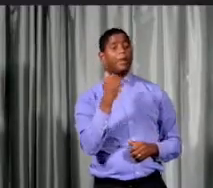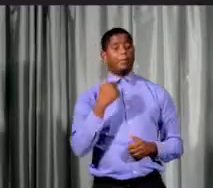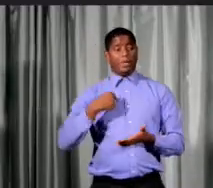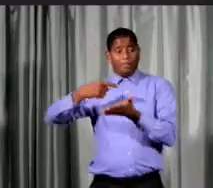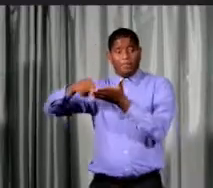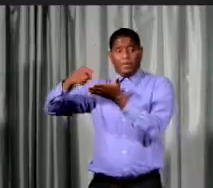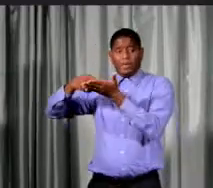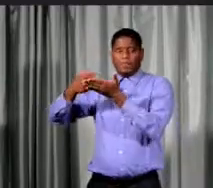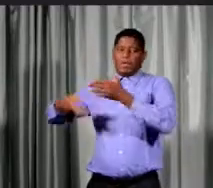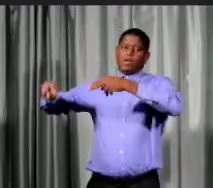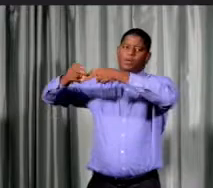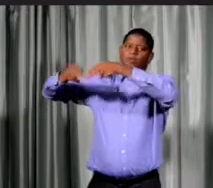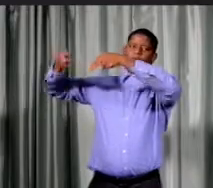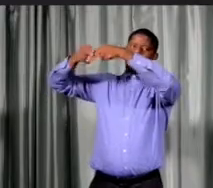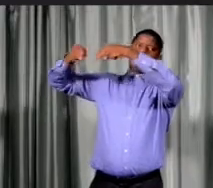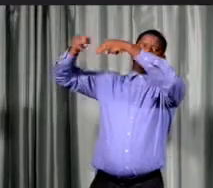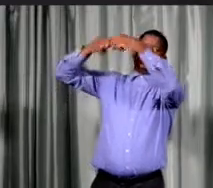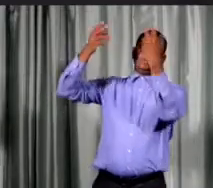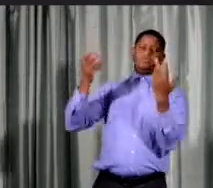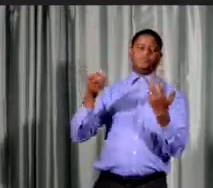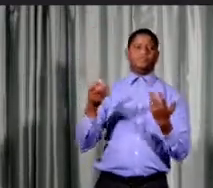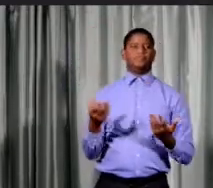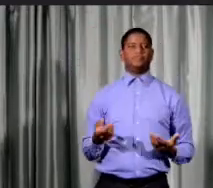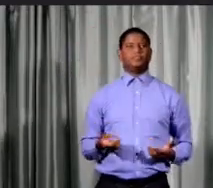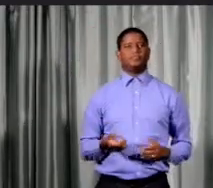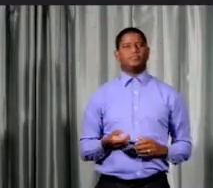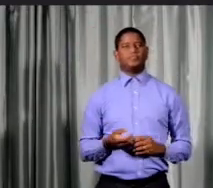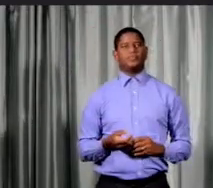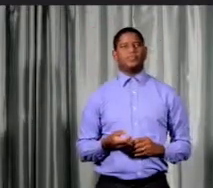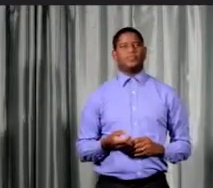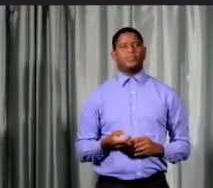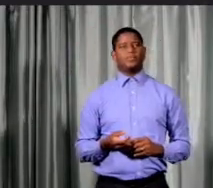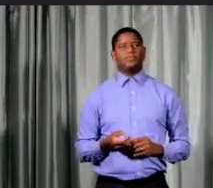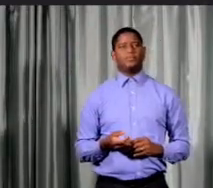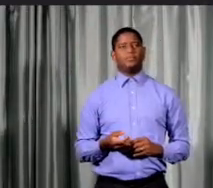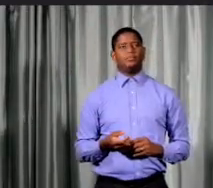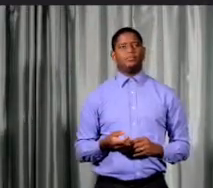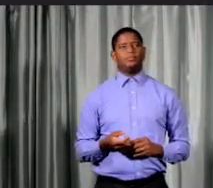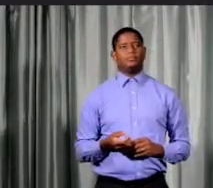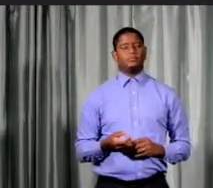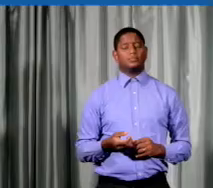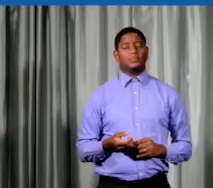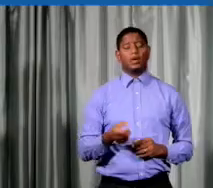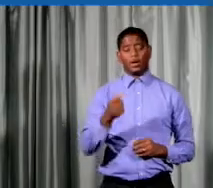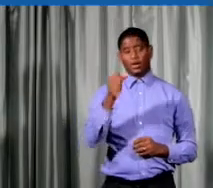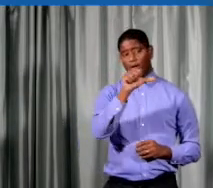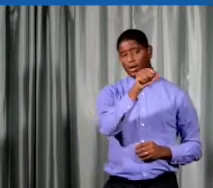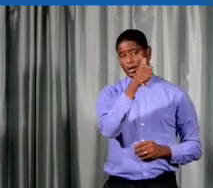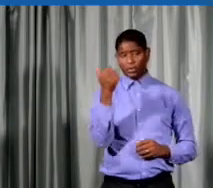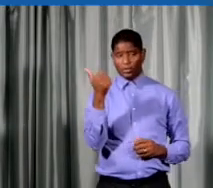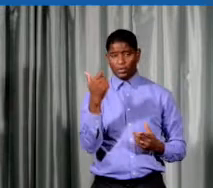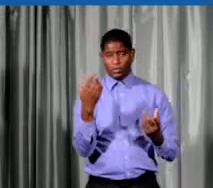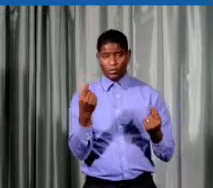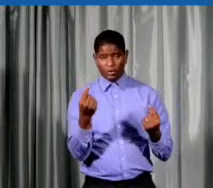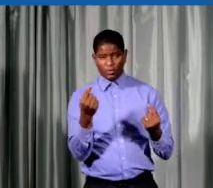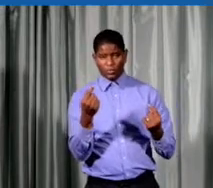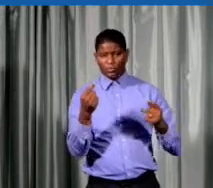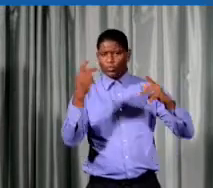basic percentages. Another way to do it, this is vertical, is what is called